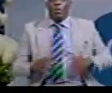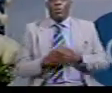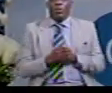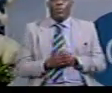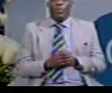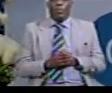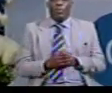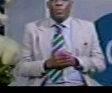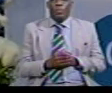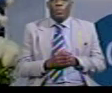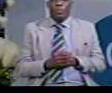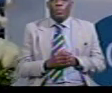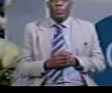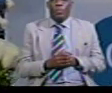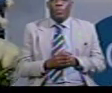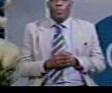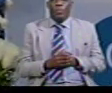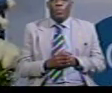Nous avons